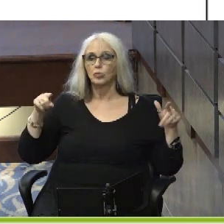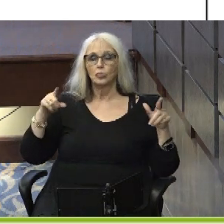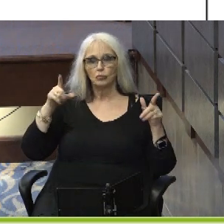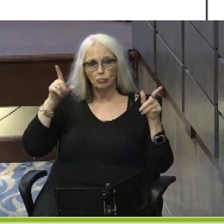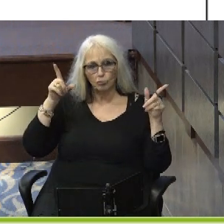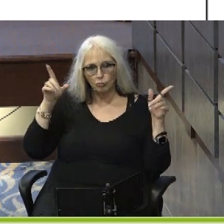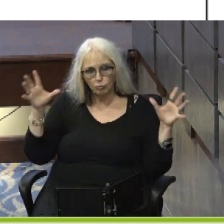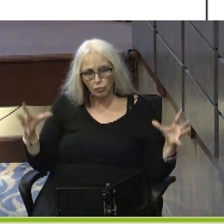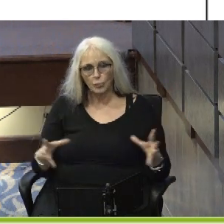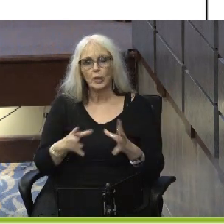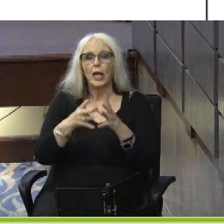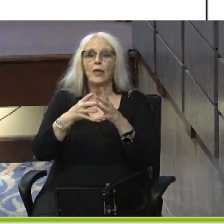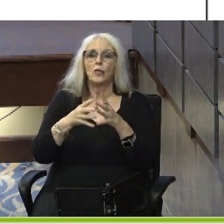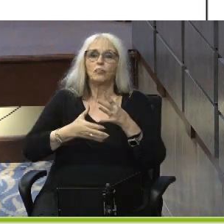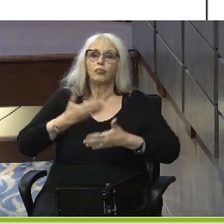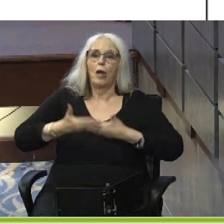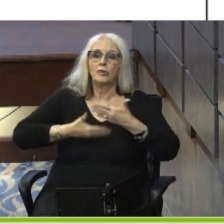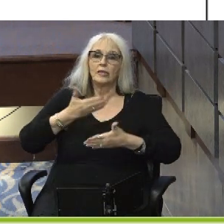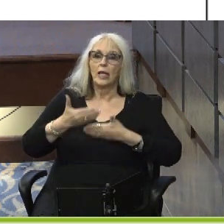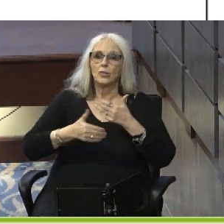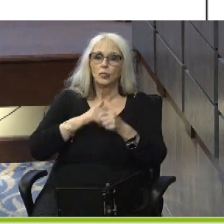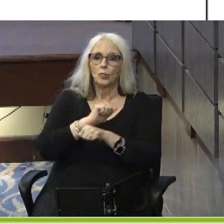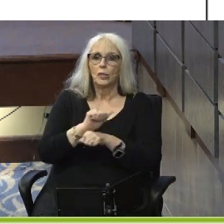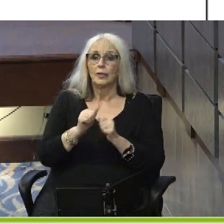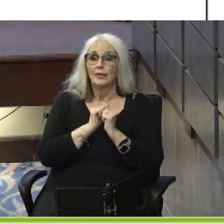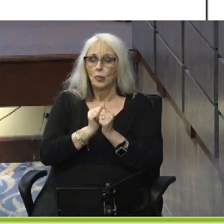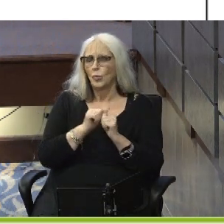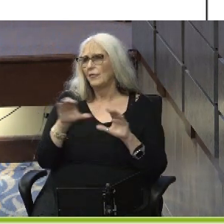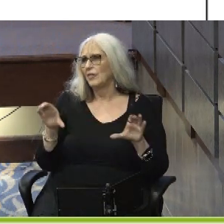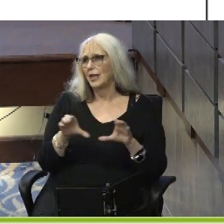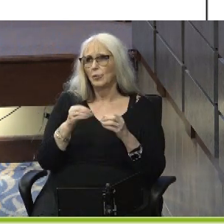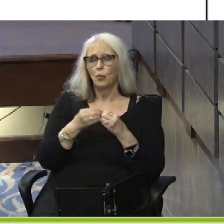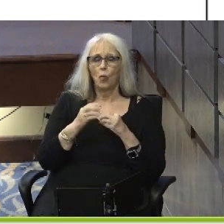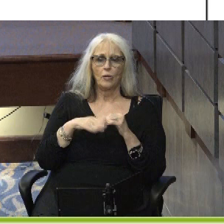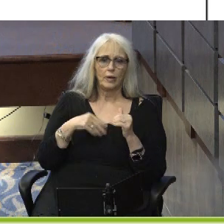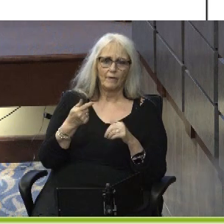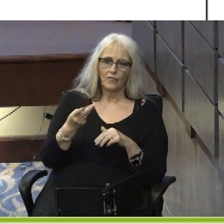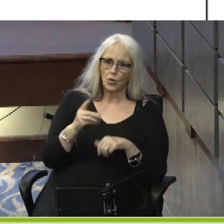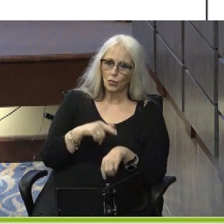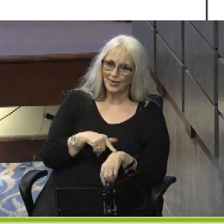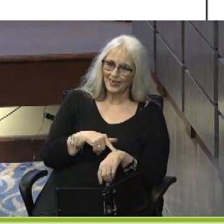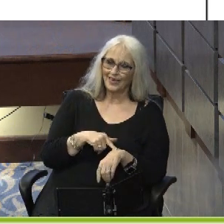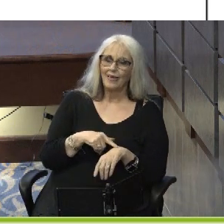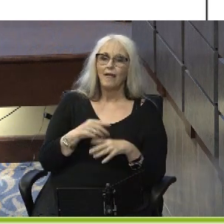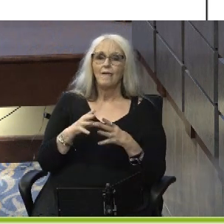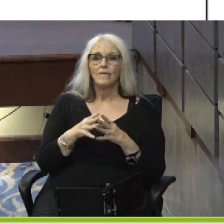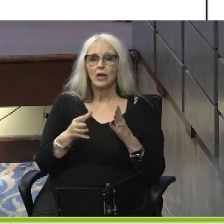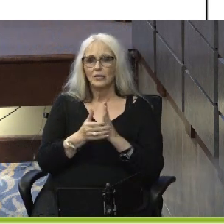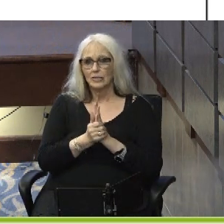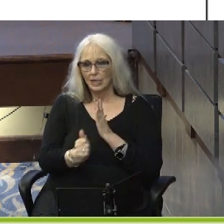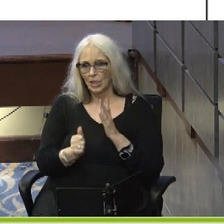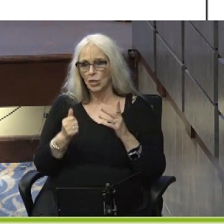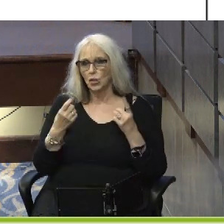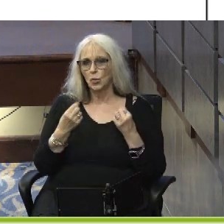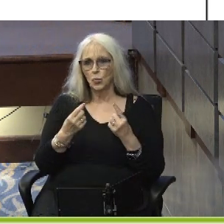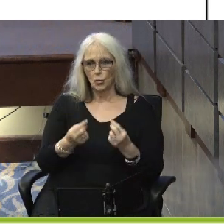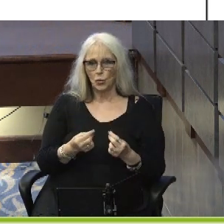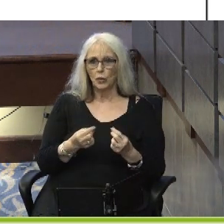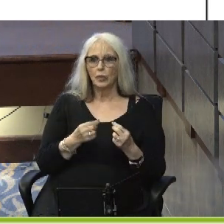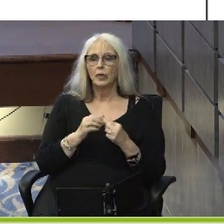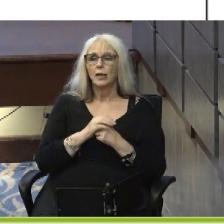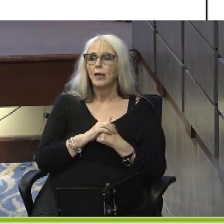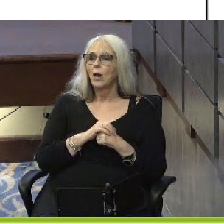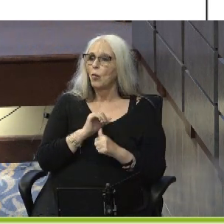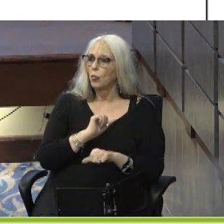mentioned, we've done this more than a few times together. So yes, very very well versed at keeping to our wheelhouses and our